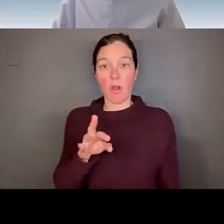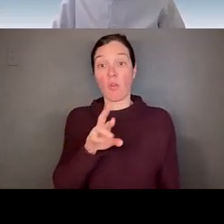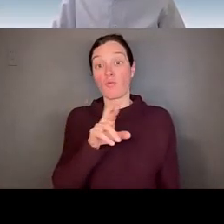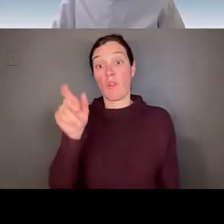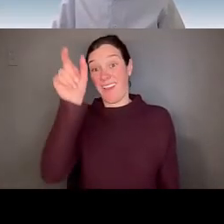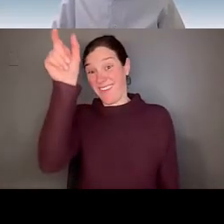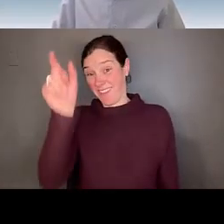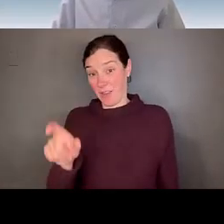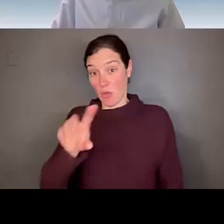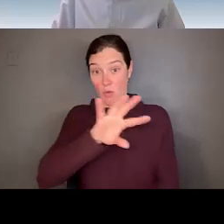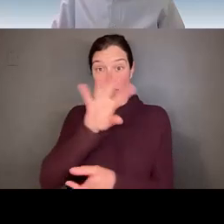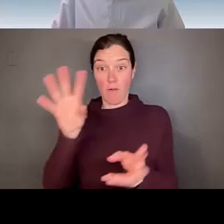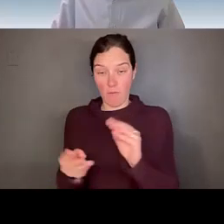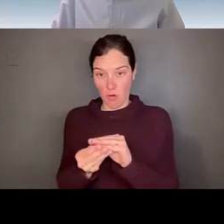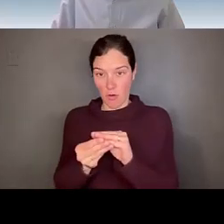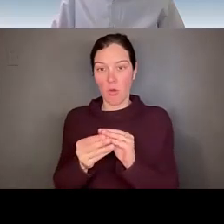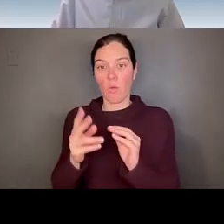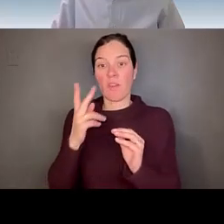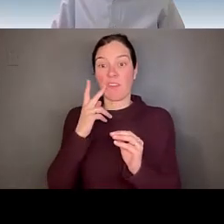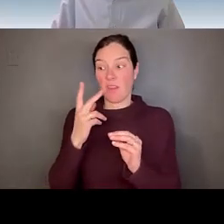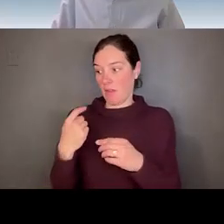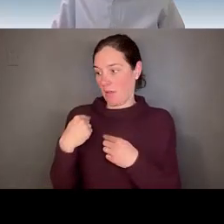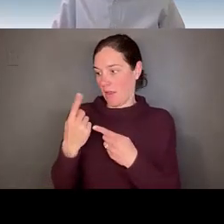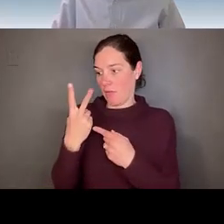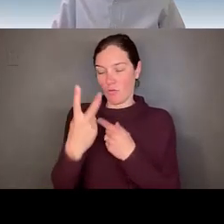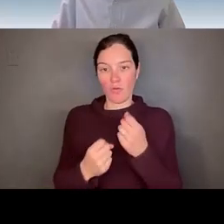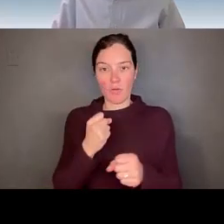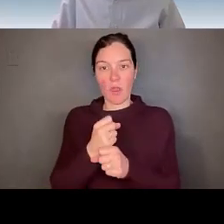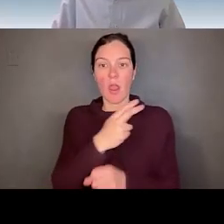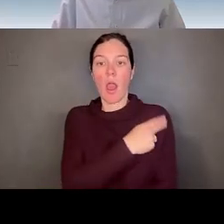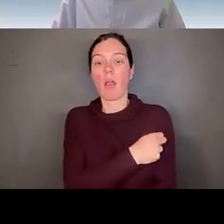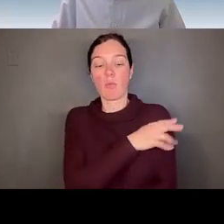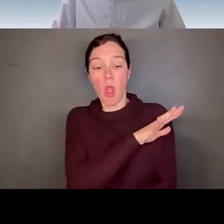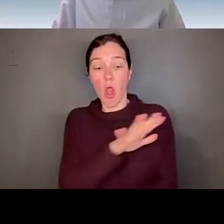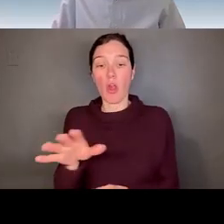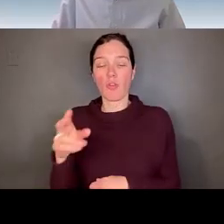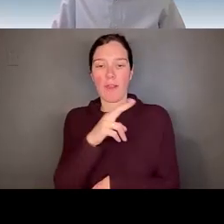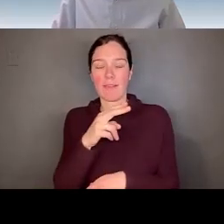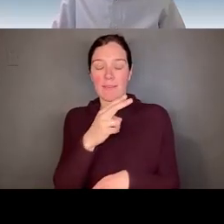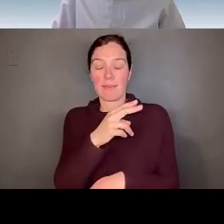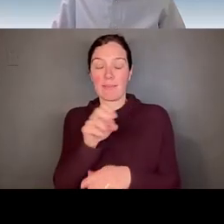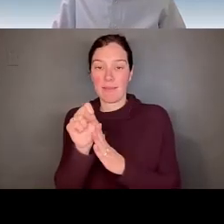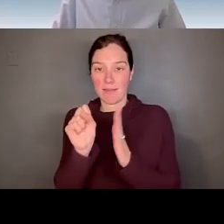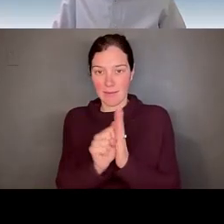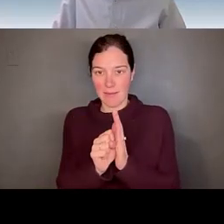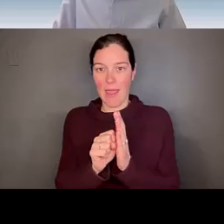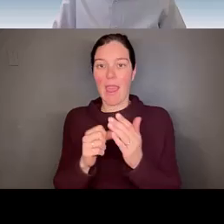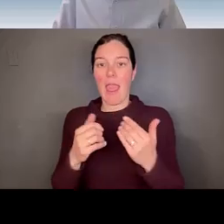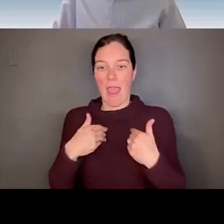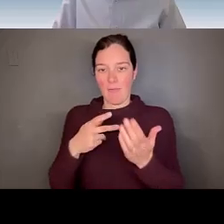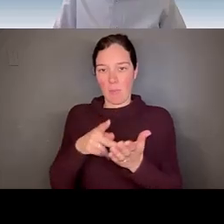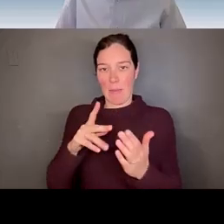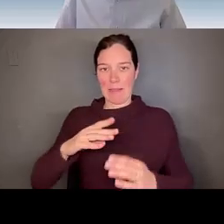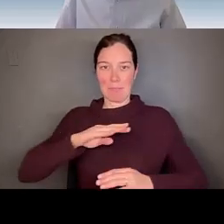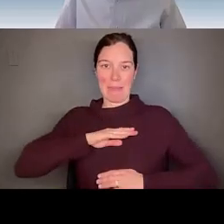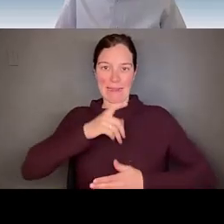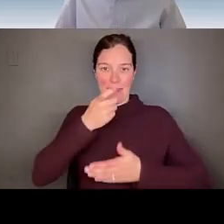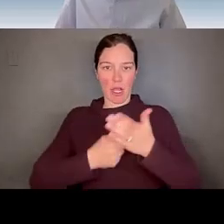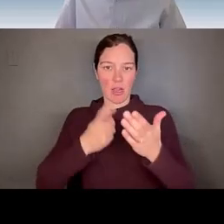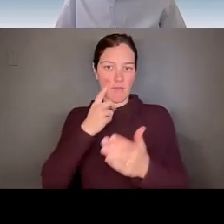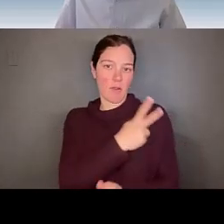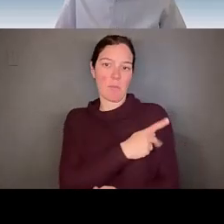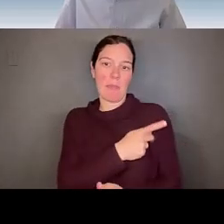right column, overall, we see that in the last 2 years, hospitals across the state have come in at payments meeting costs for patient care